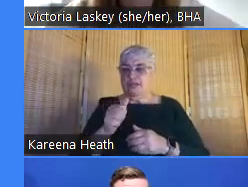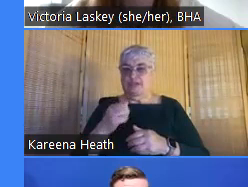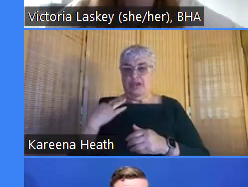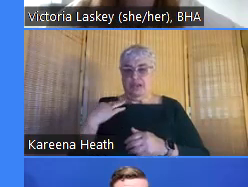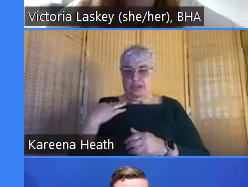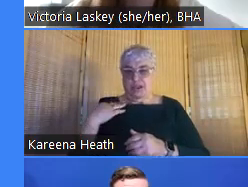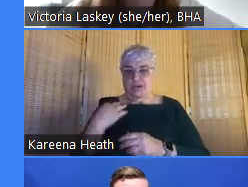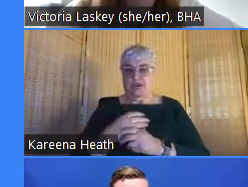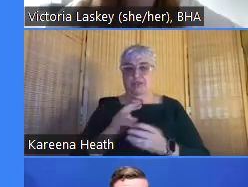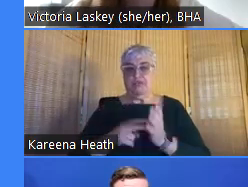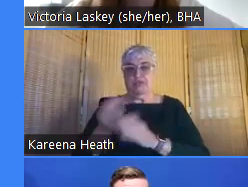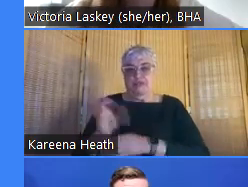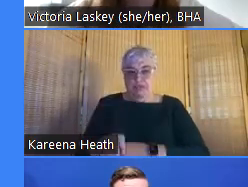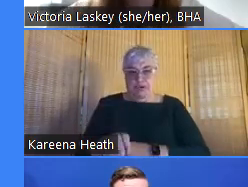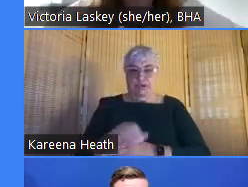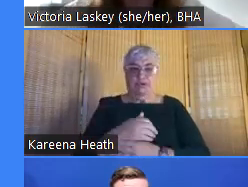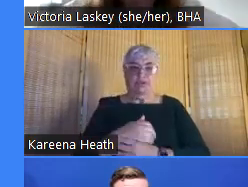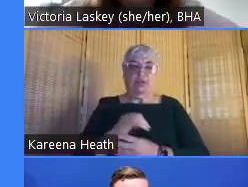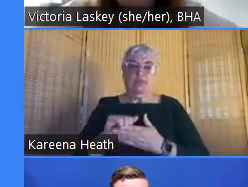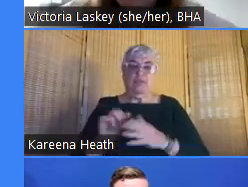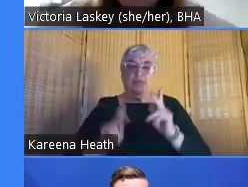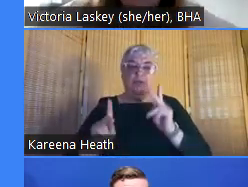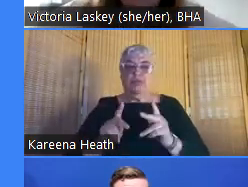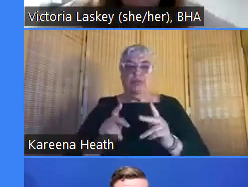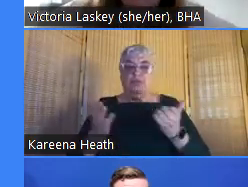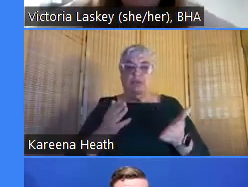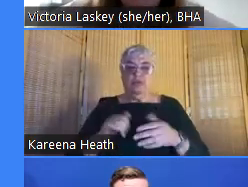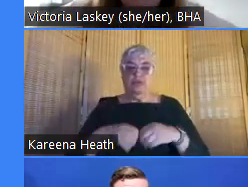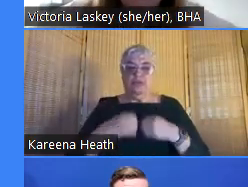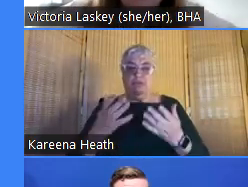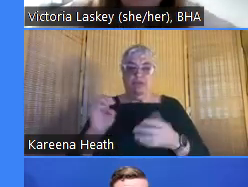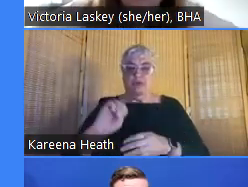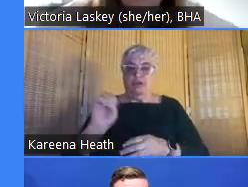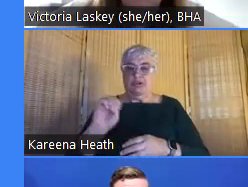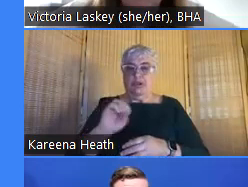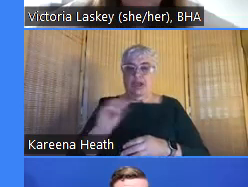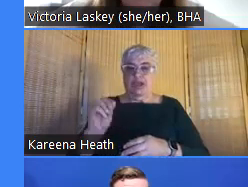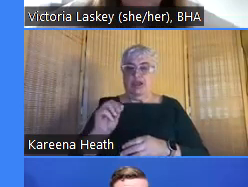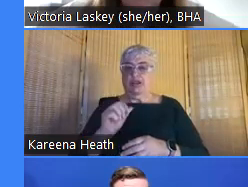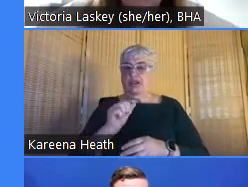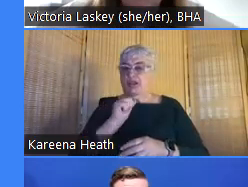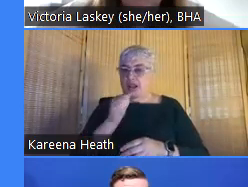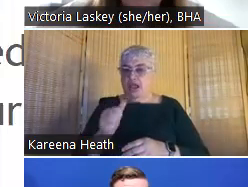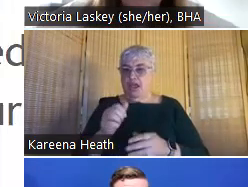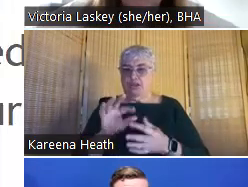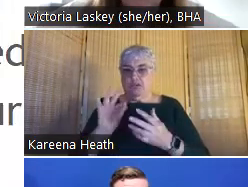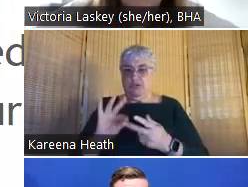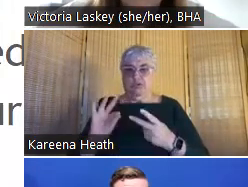commitment services. This applies to providers that serve individuals placed on emergency and involuntary subcommitments.